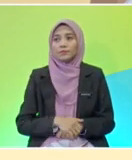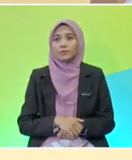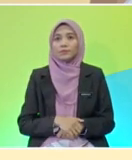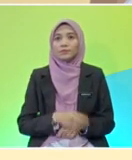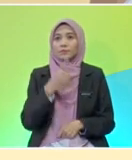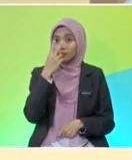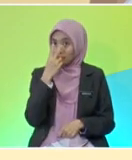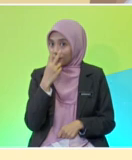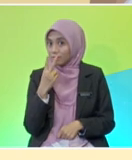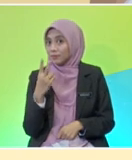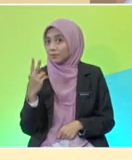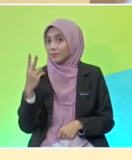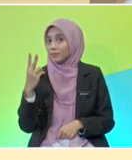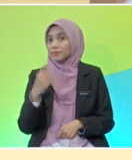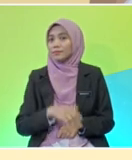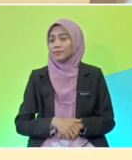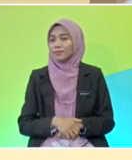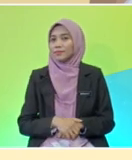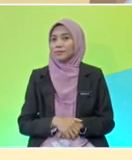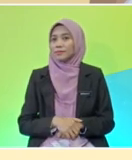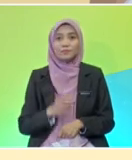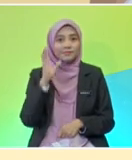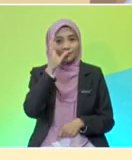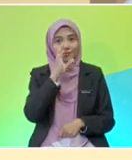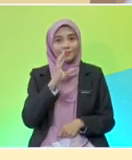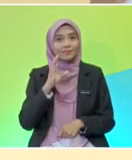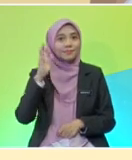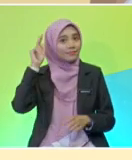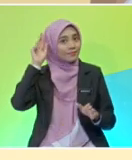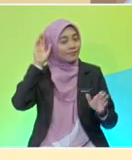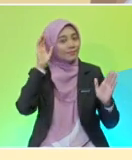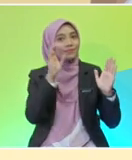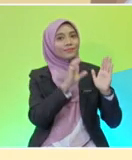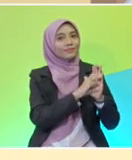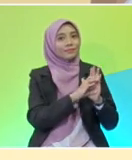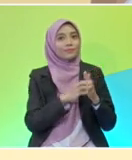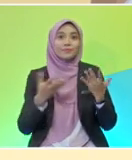Look for. Now, match with the correct object. Which one?